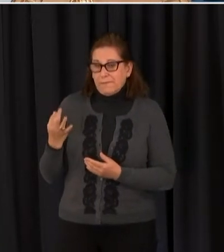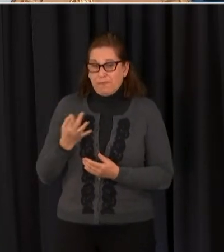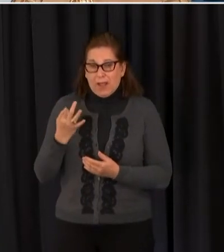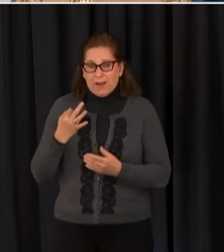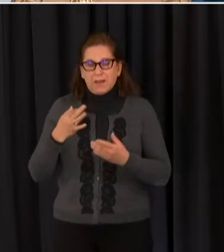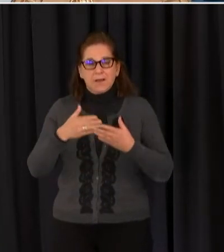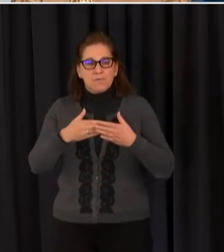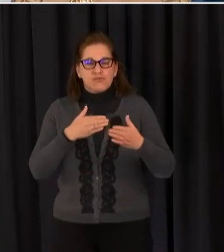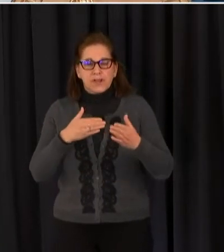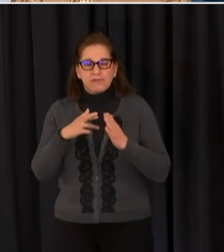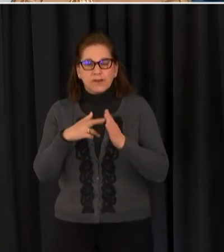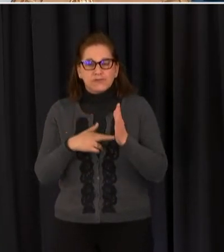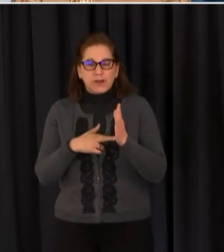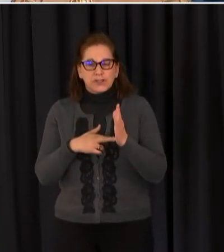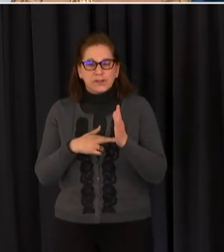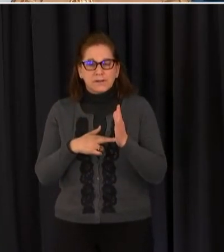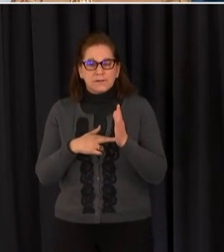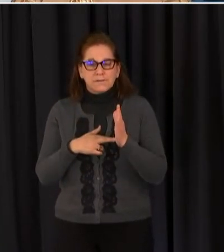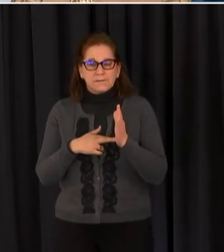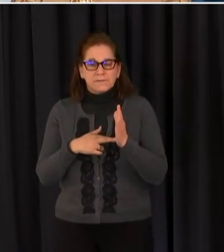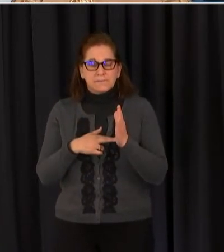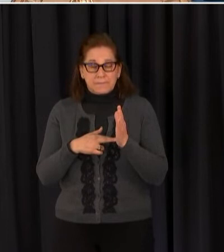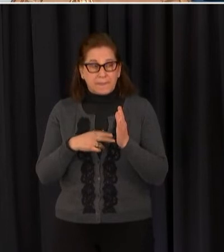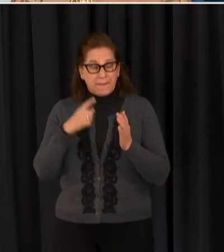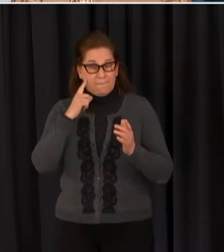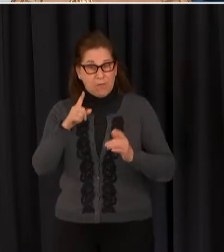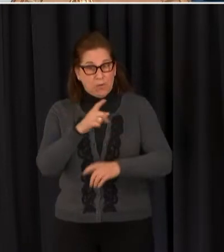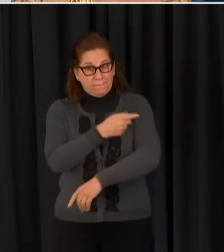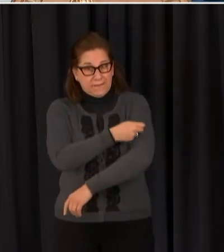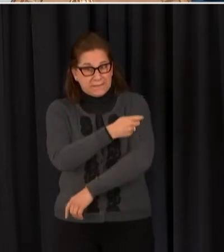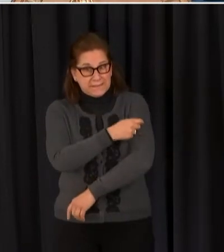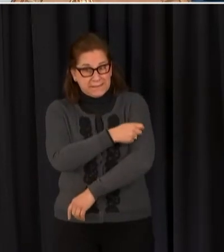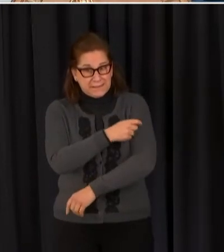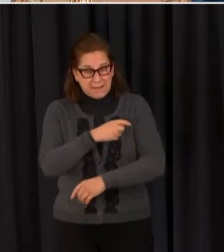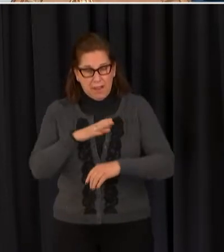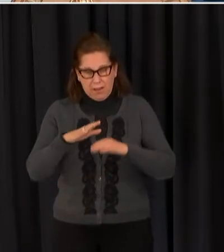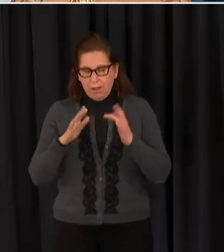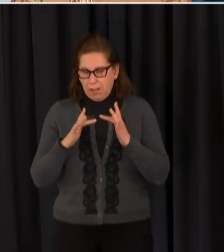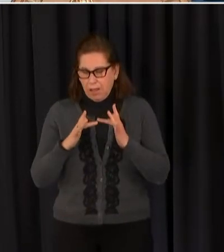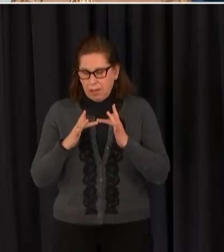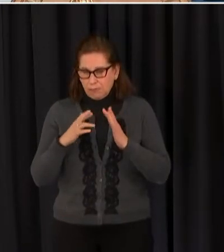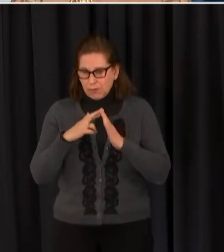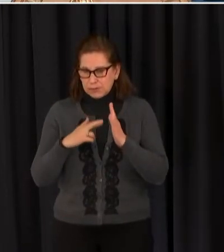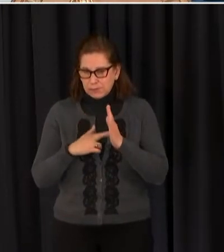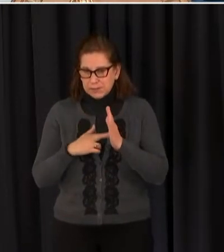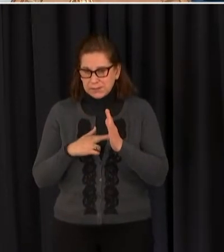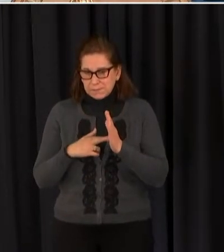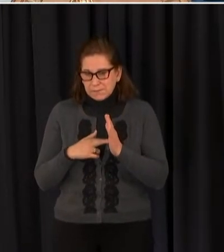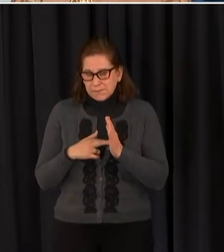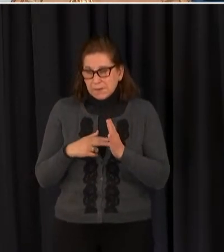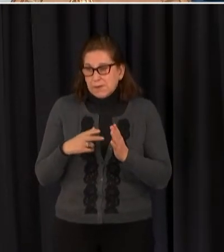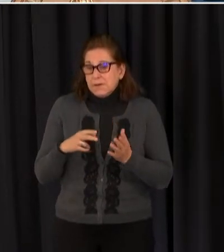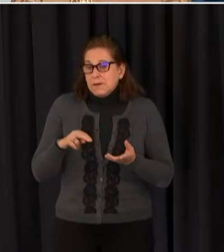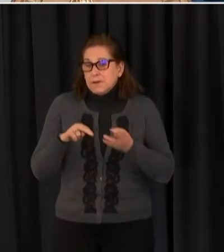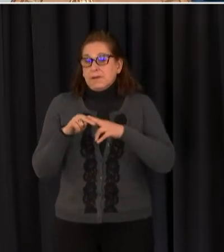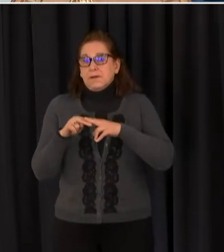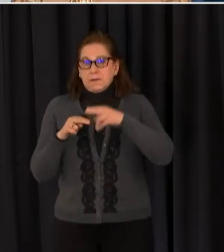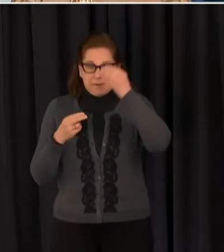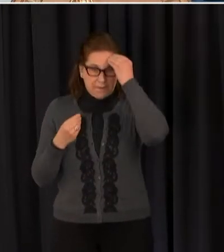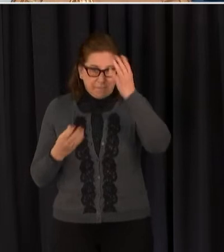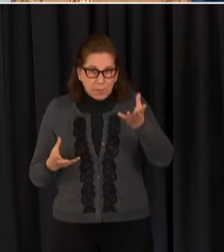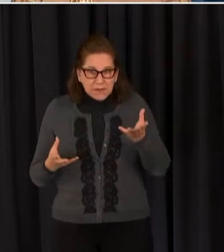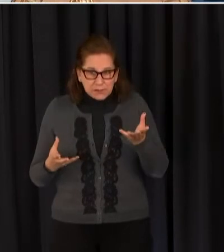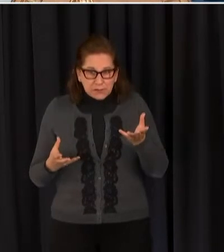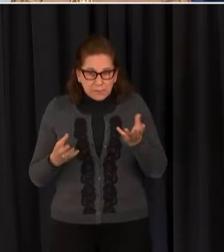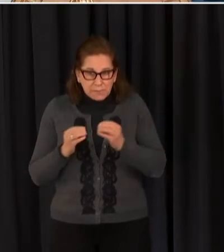pre-registration site for our DC vaccination portal, and we have a little bit more information to